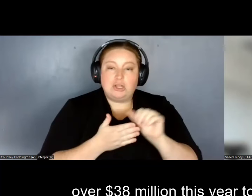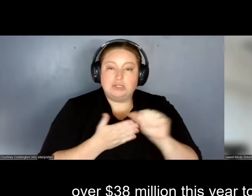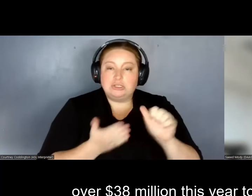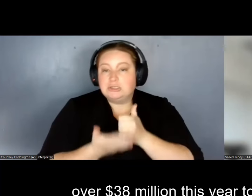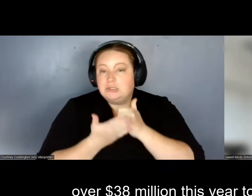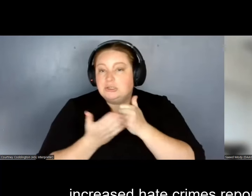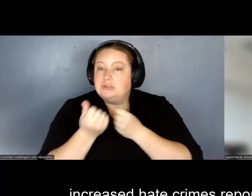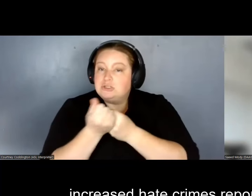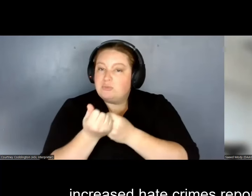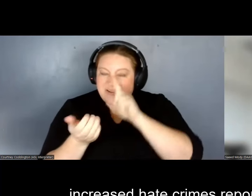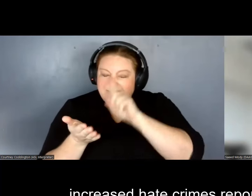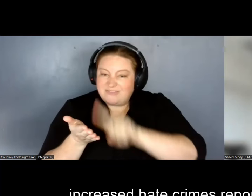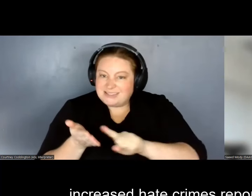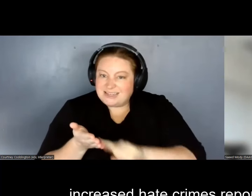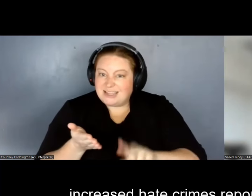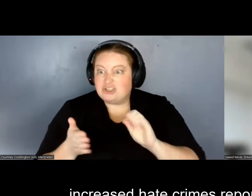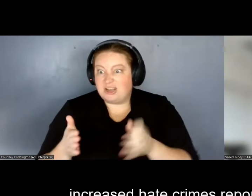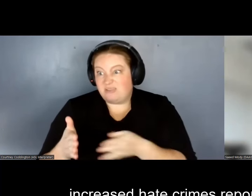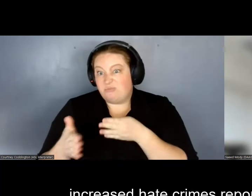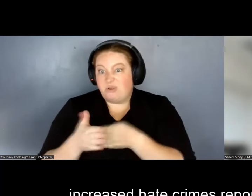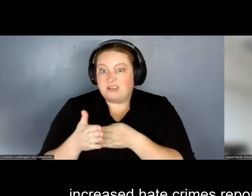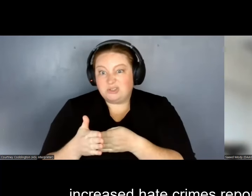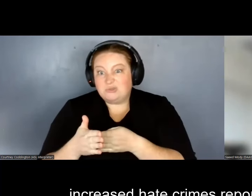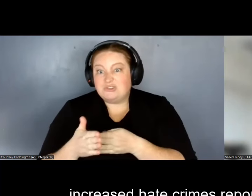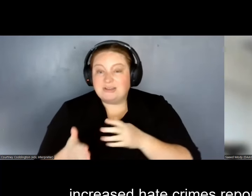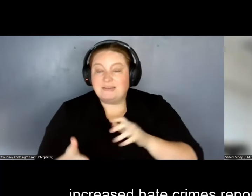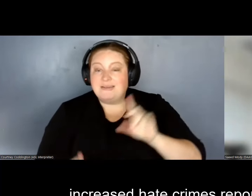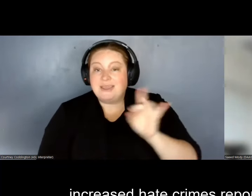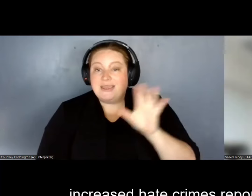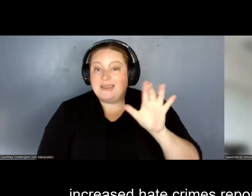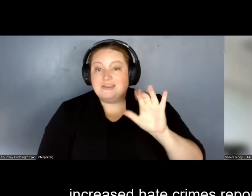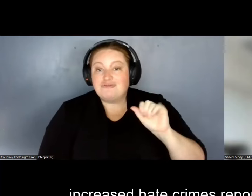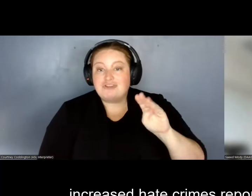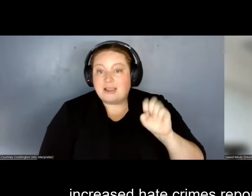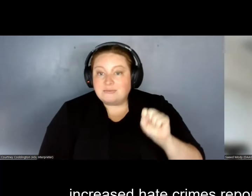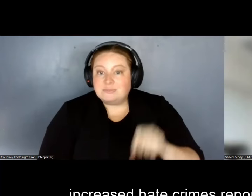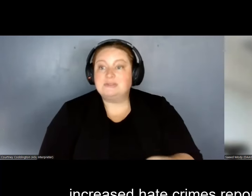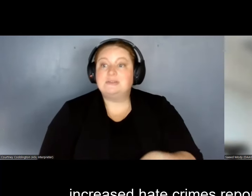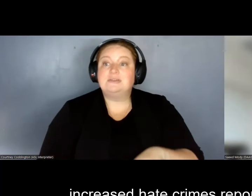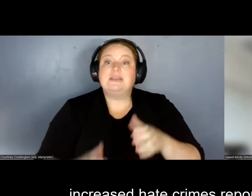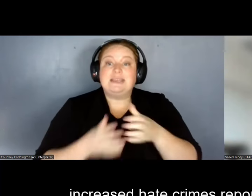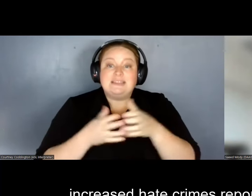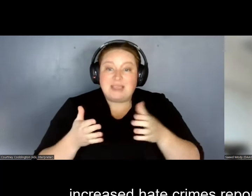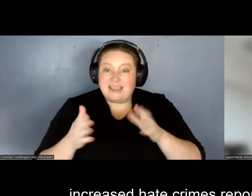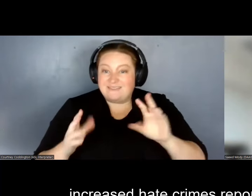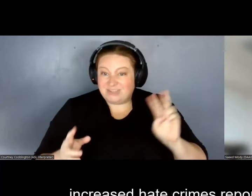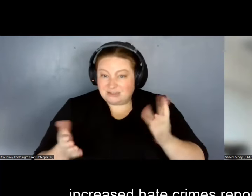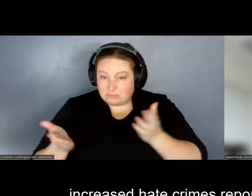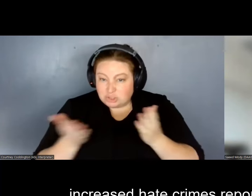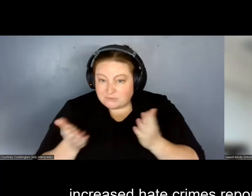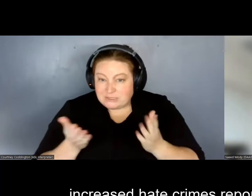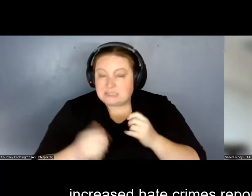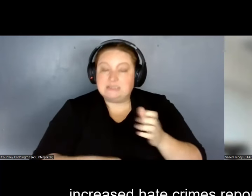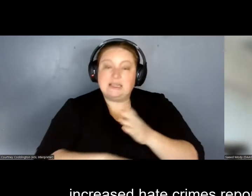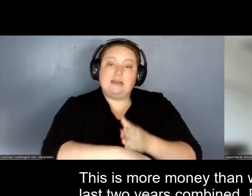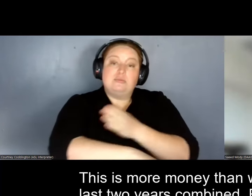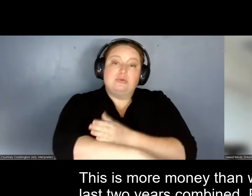and prosecution of hate crimes, increase hate crimes reporting, expand victim services, and improve community